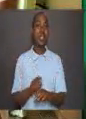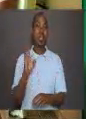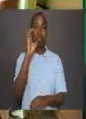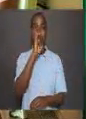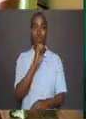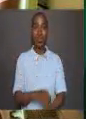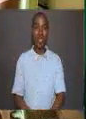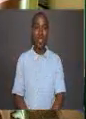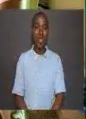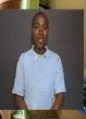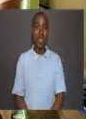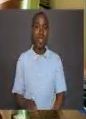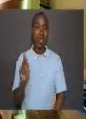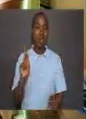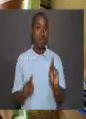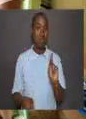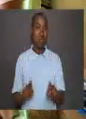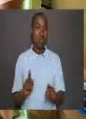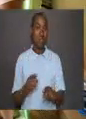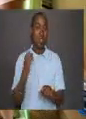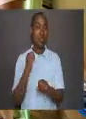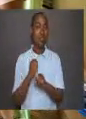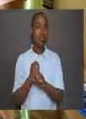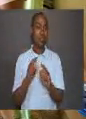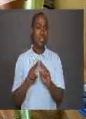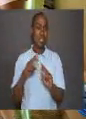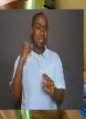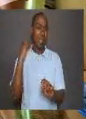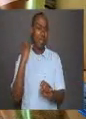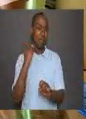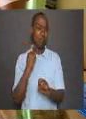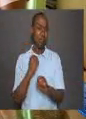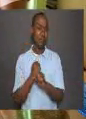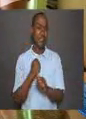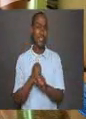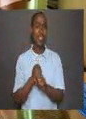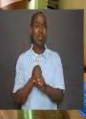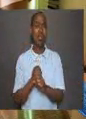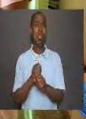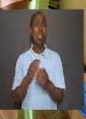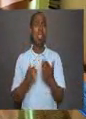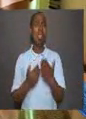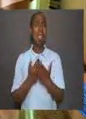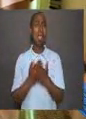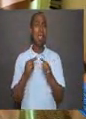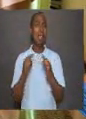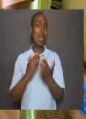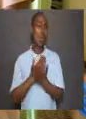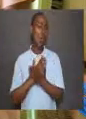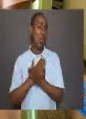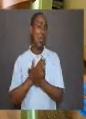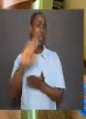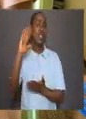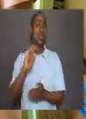Currently, in Ethiopia, people are working very hard to remove the